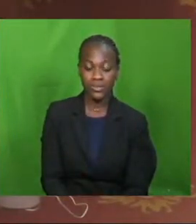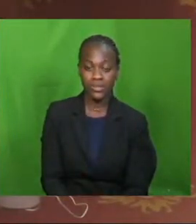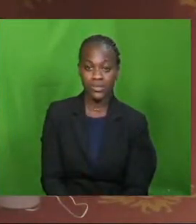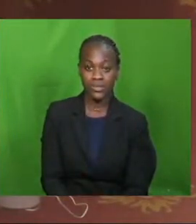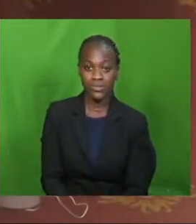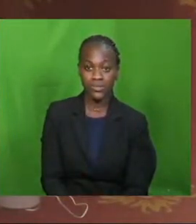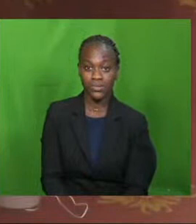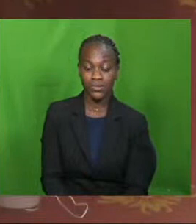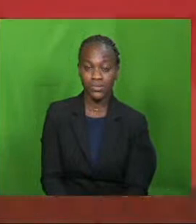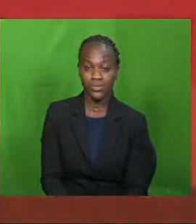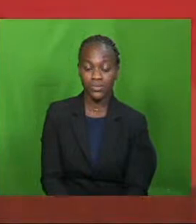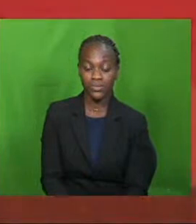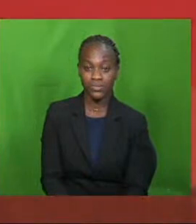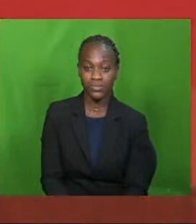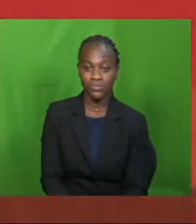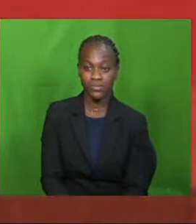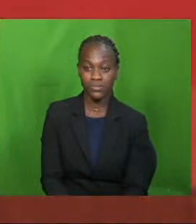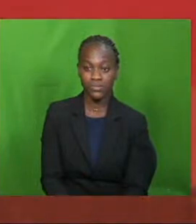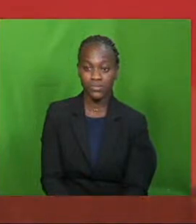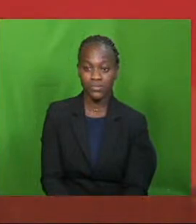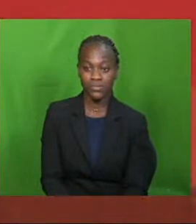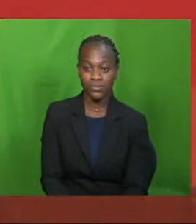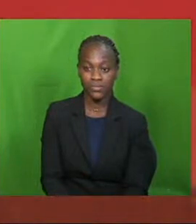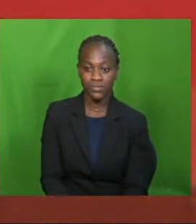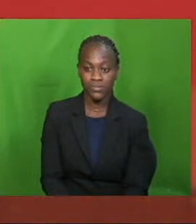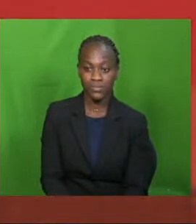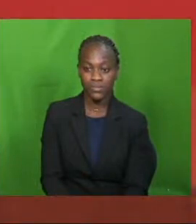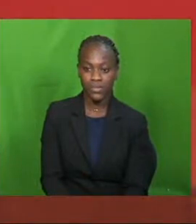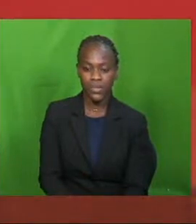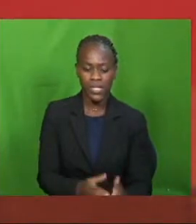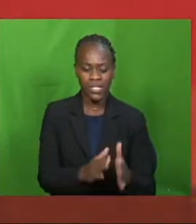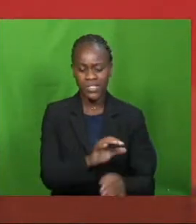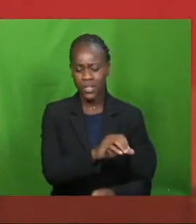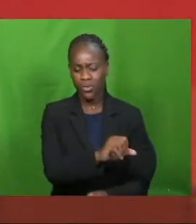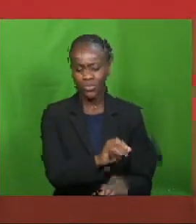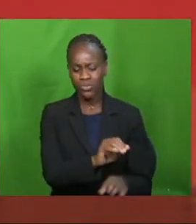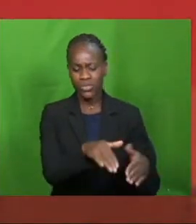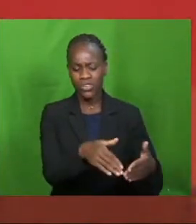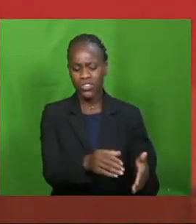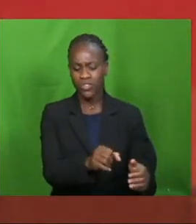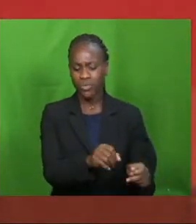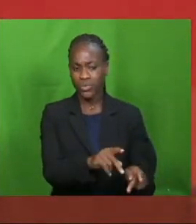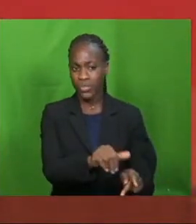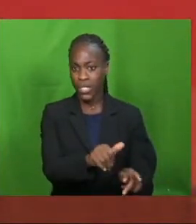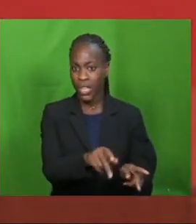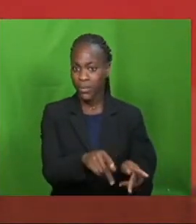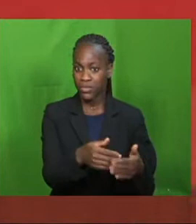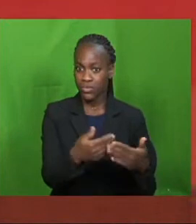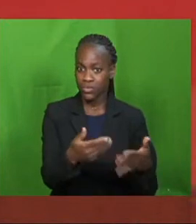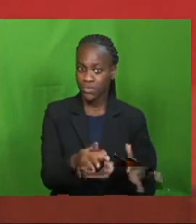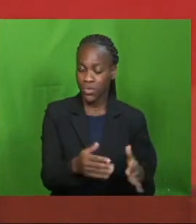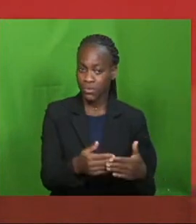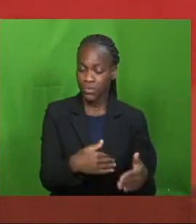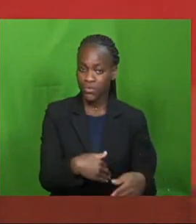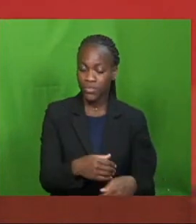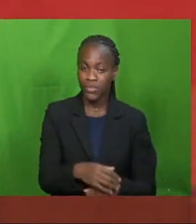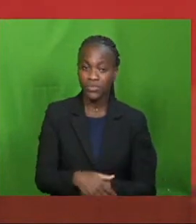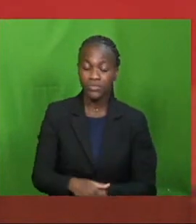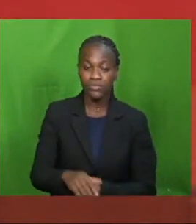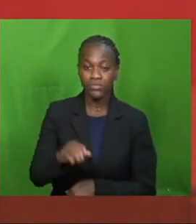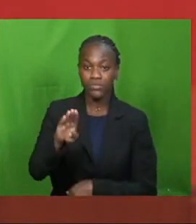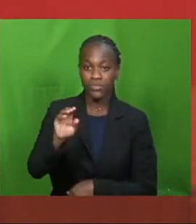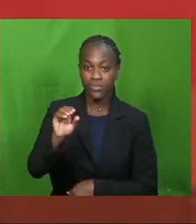Yes, Honorable Leader, hold on. Let me give the opportunity to Honorable Member for Boko Central